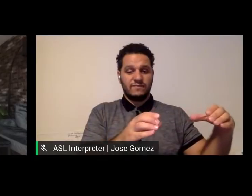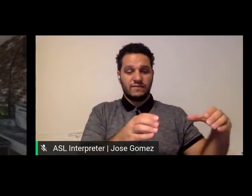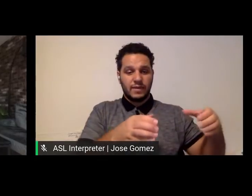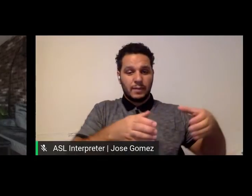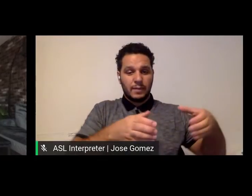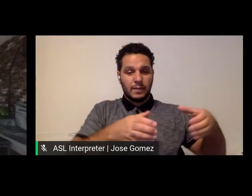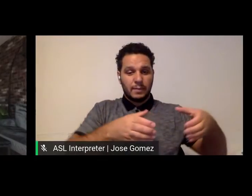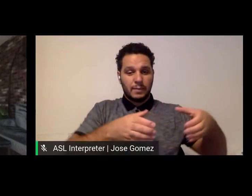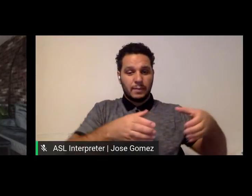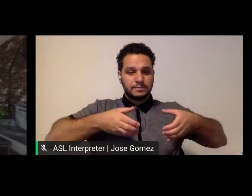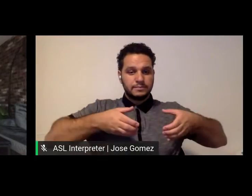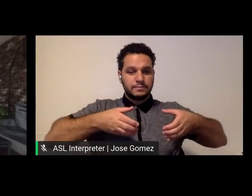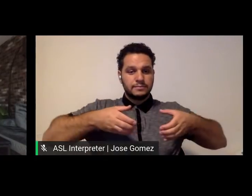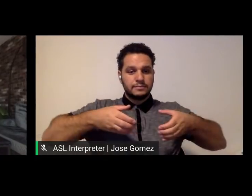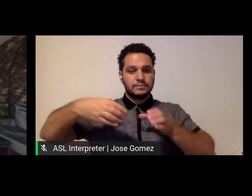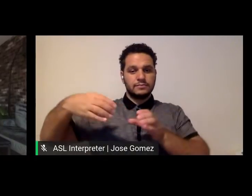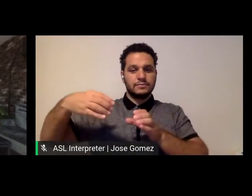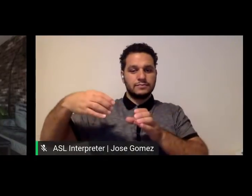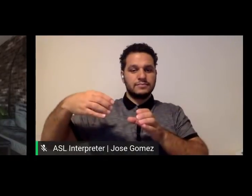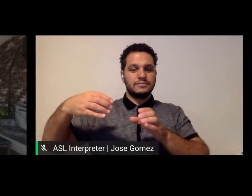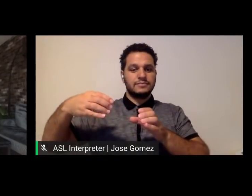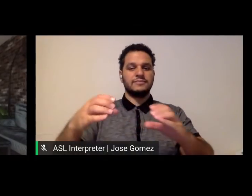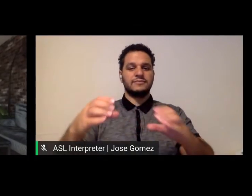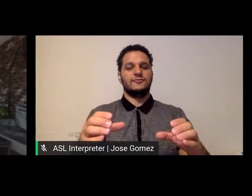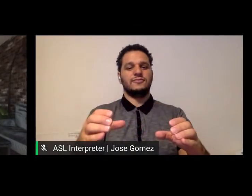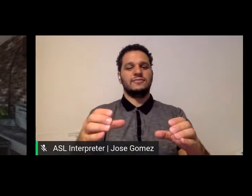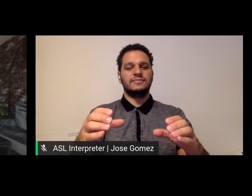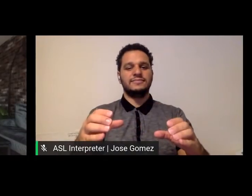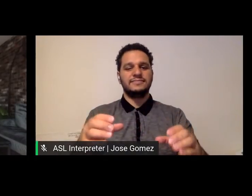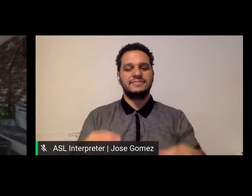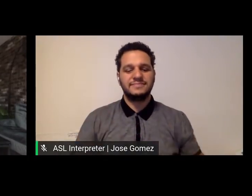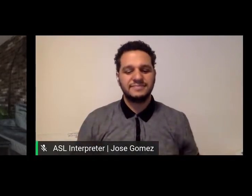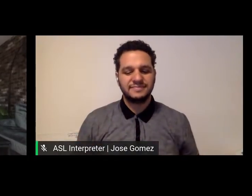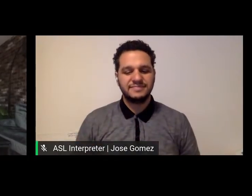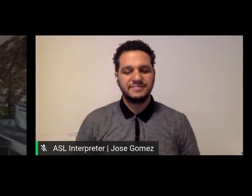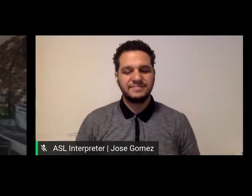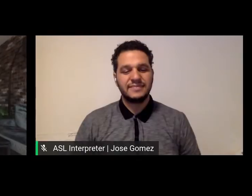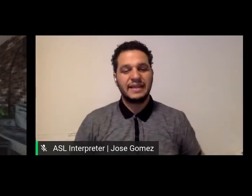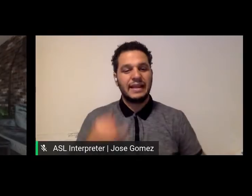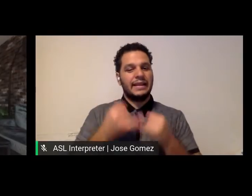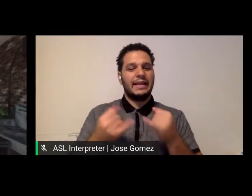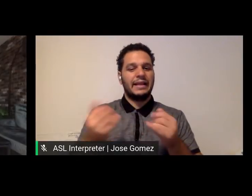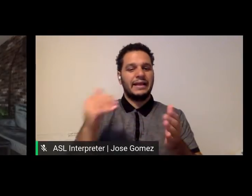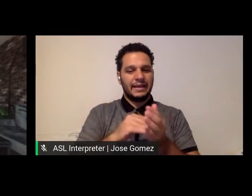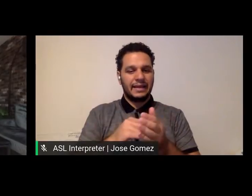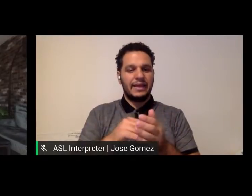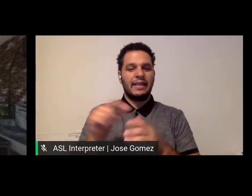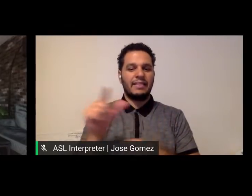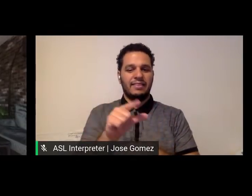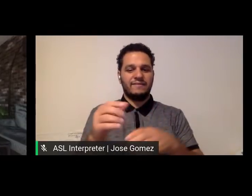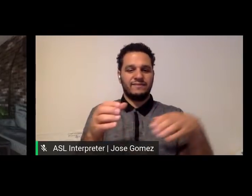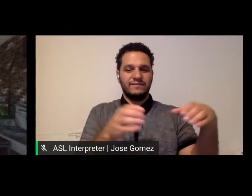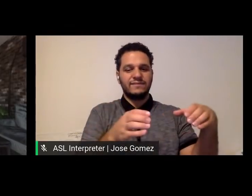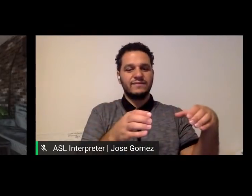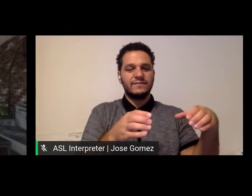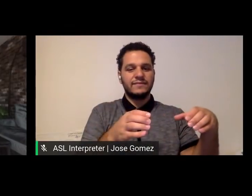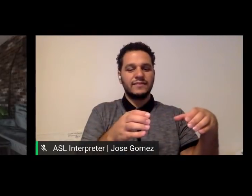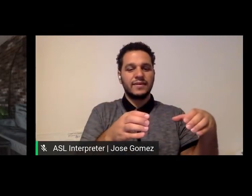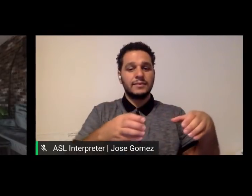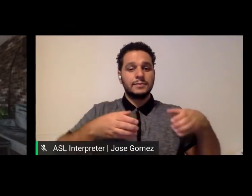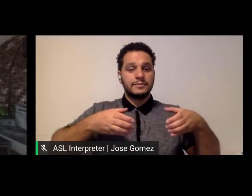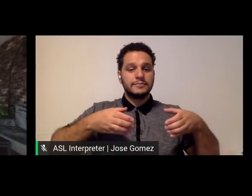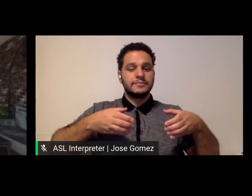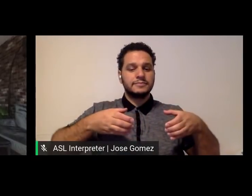back, right, and front. And last time to the left.